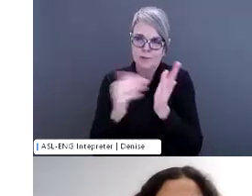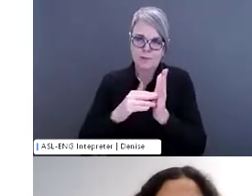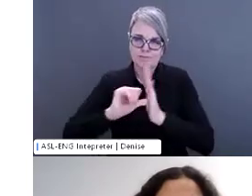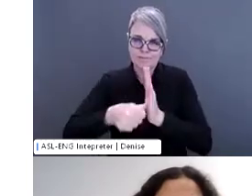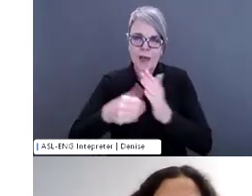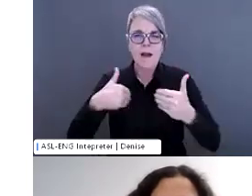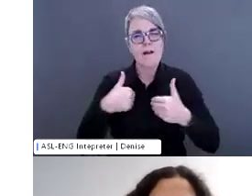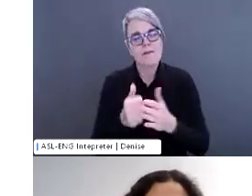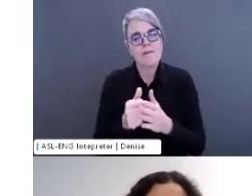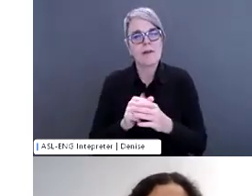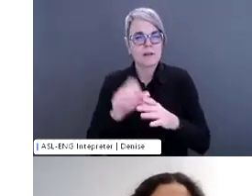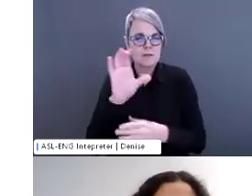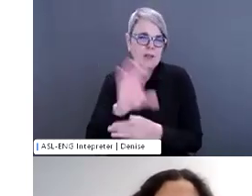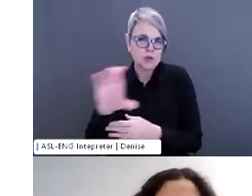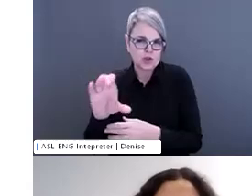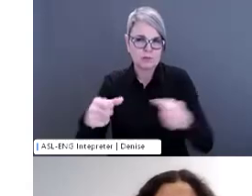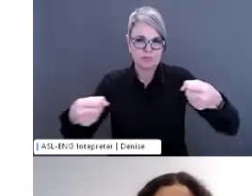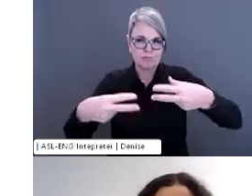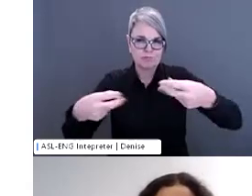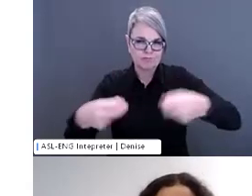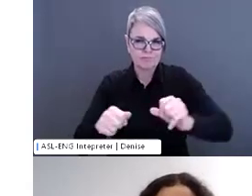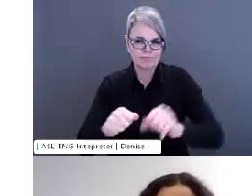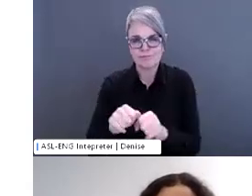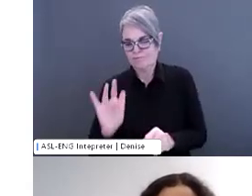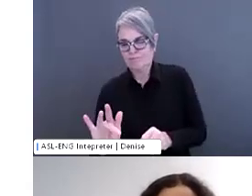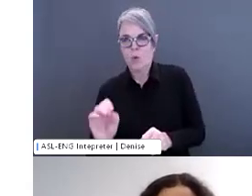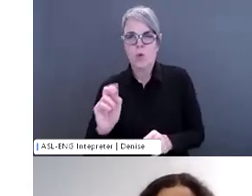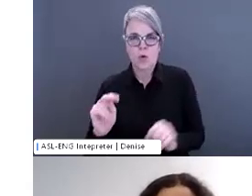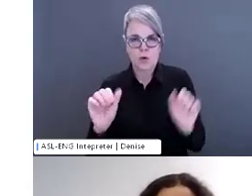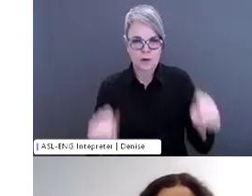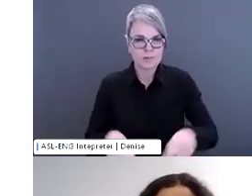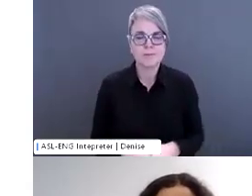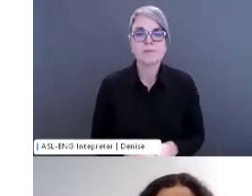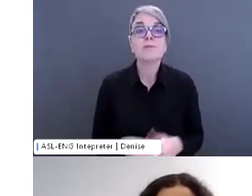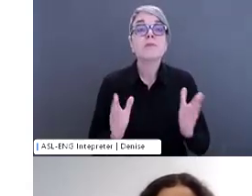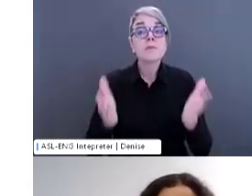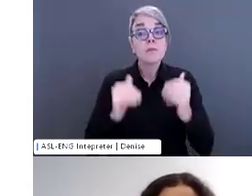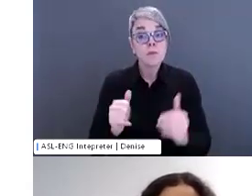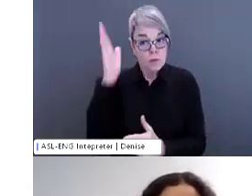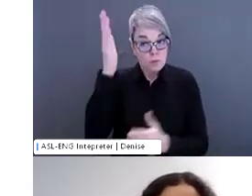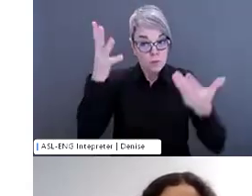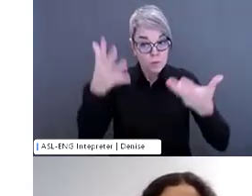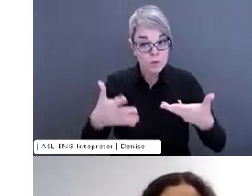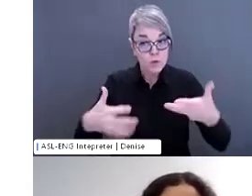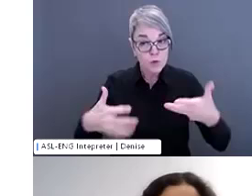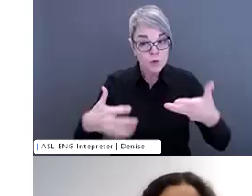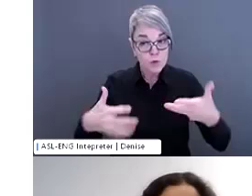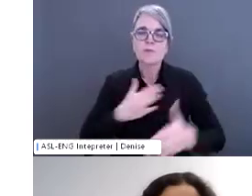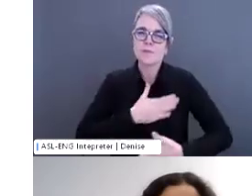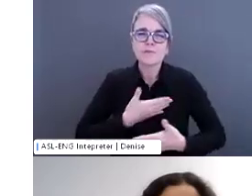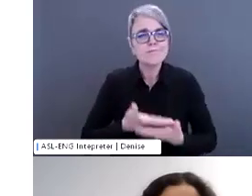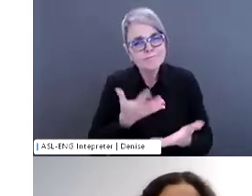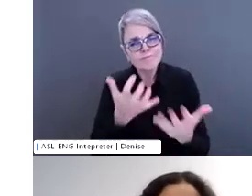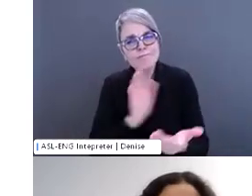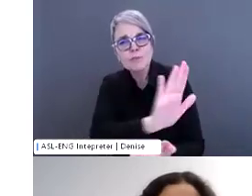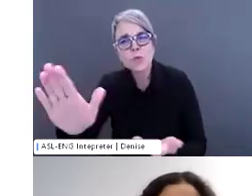As with all our sessions, we do appreciate your feedback. At the end of the presentation today, there'll be a pop-up webinar or pop-up link